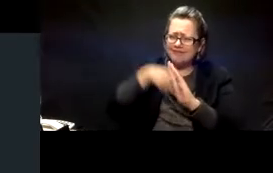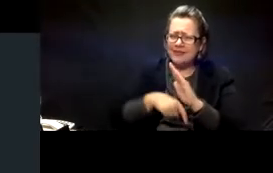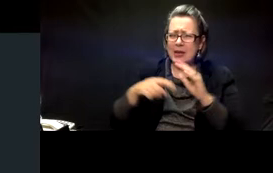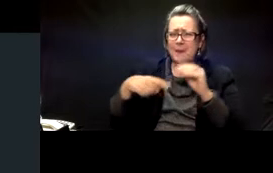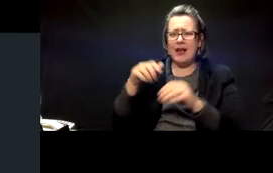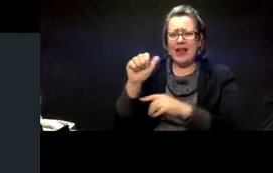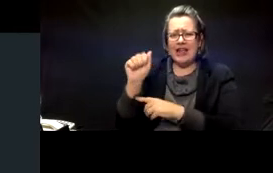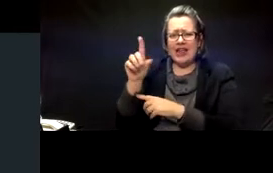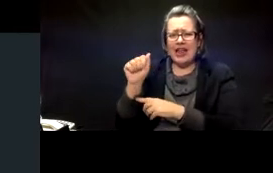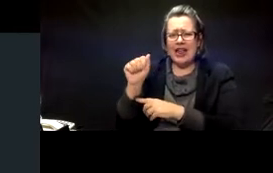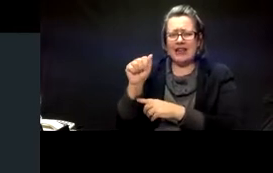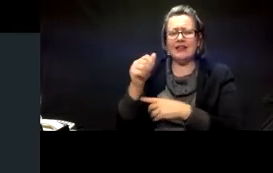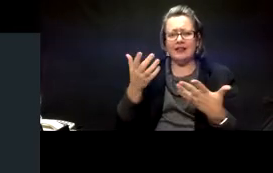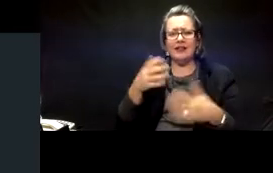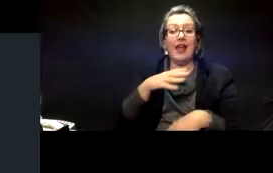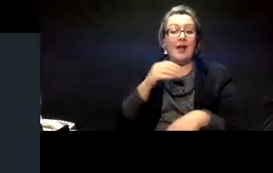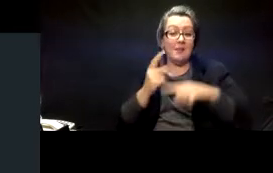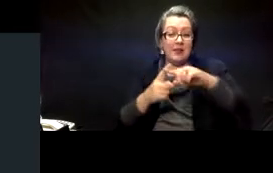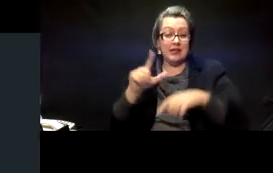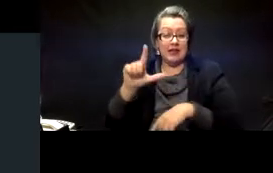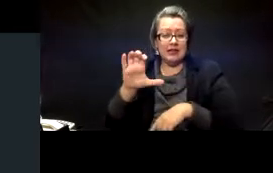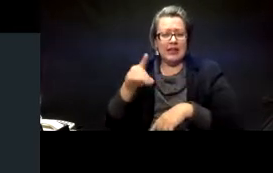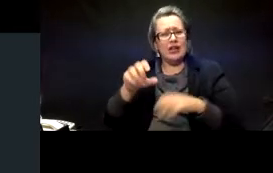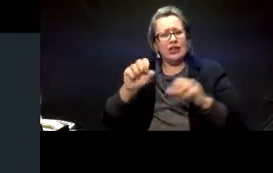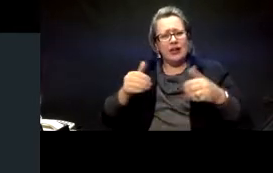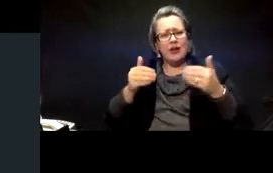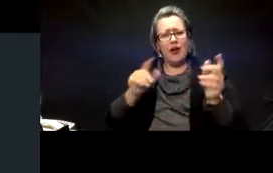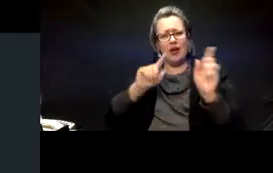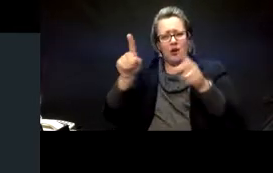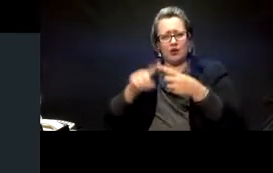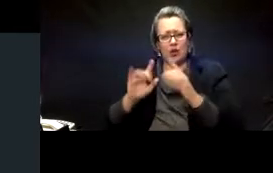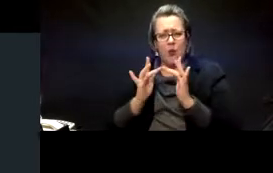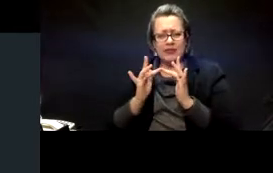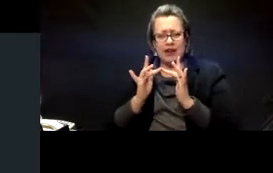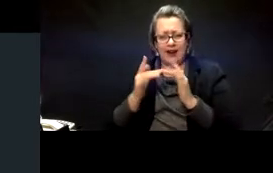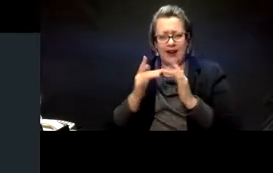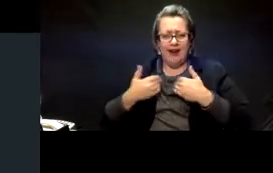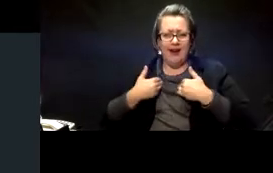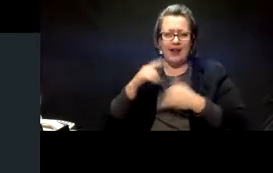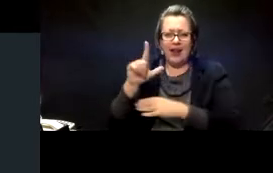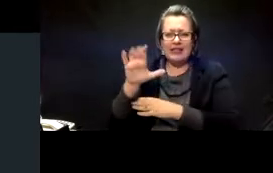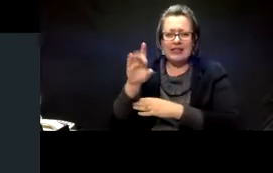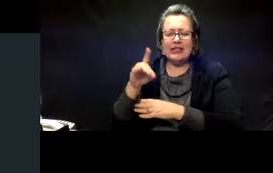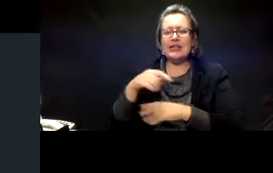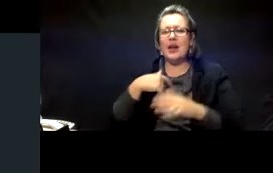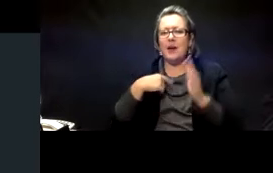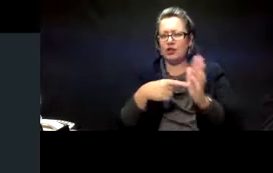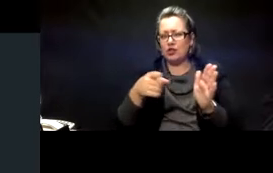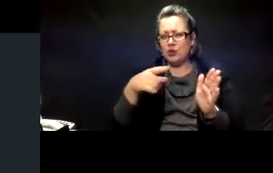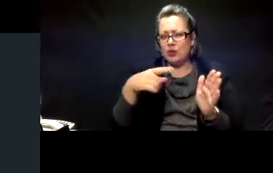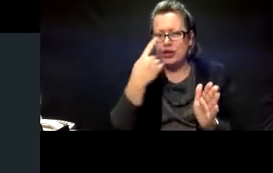So if you're wondering and would like to know more information about the Americans with Disabilities Act and LCD, you can go to the